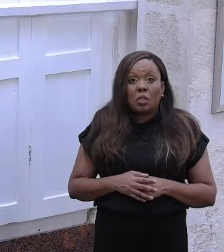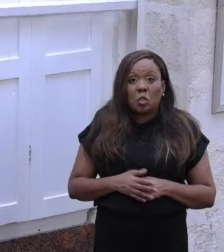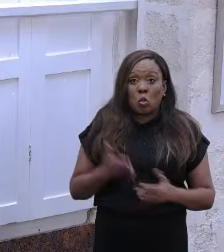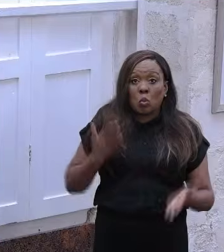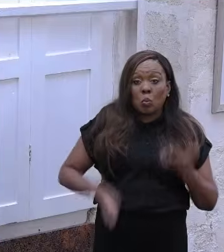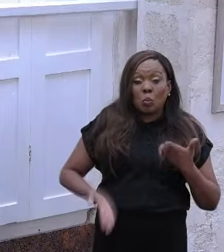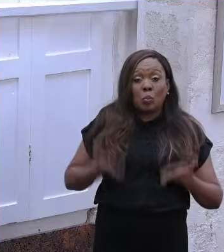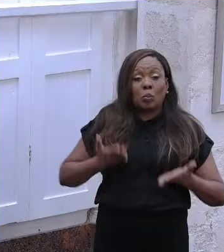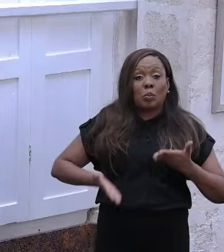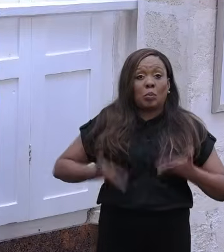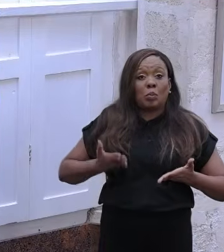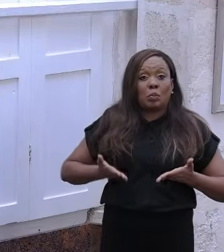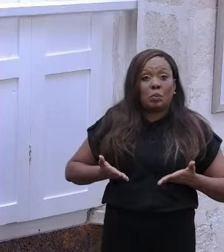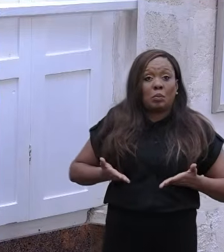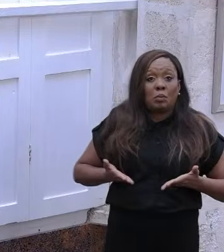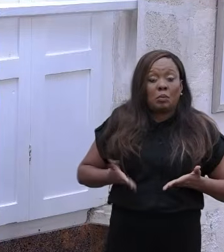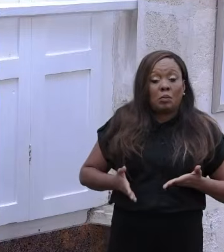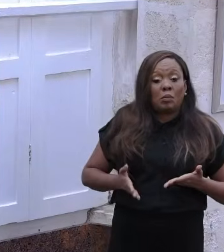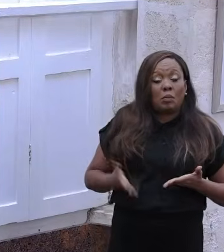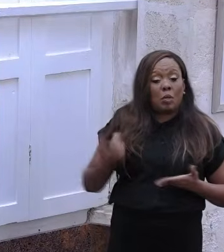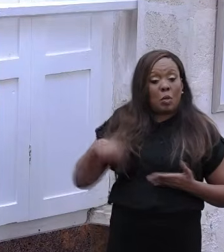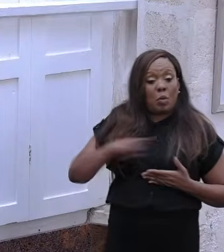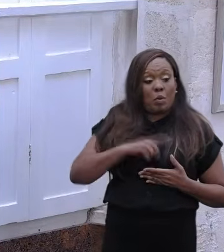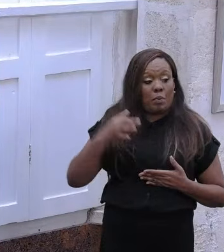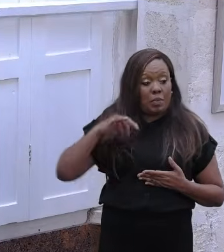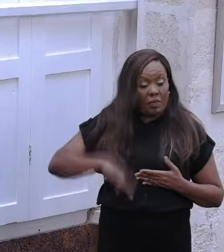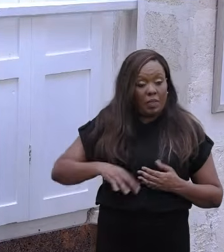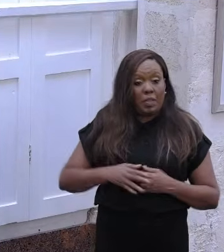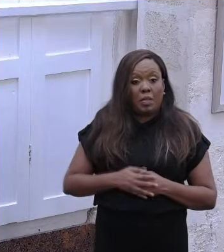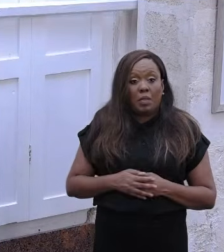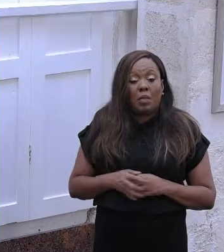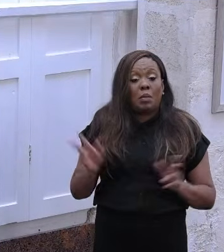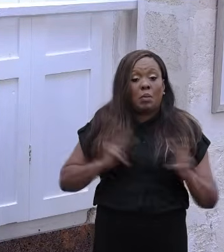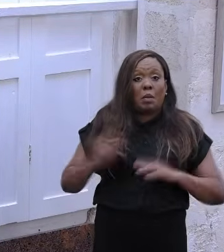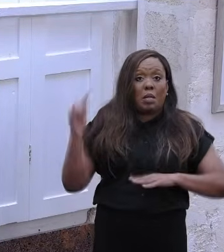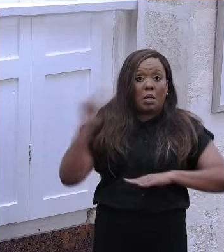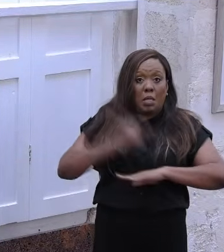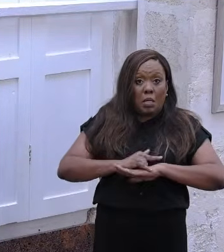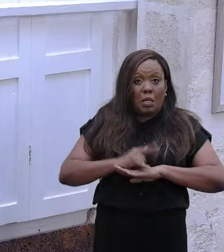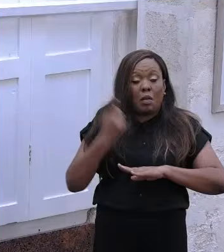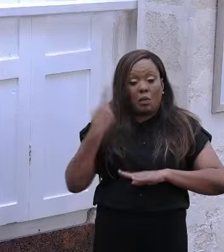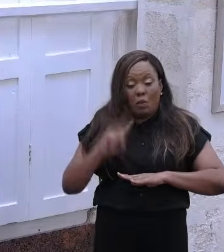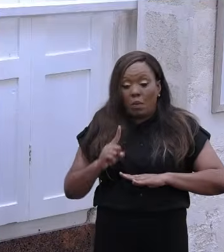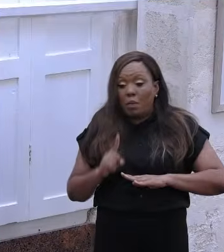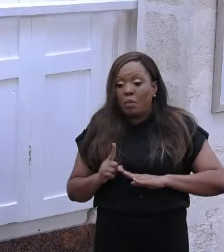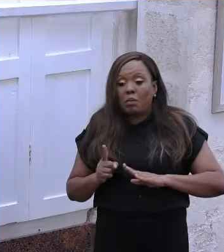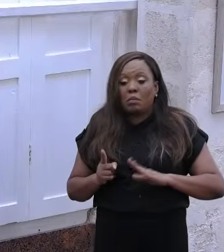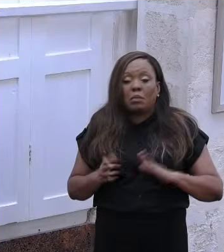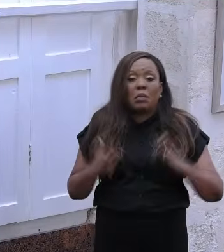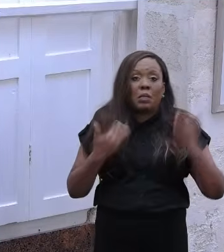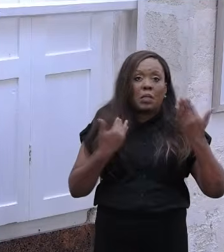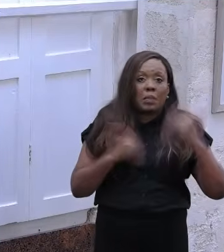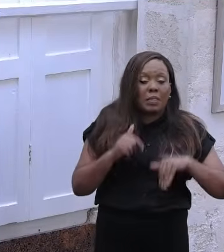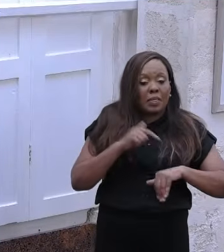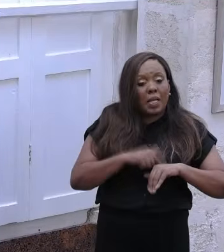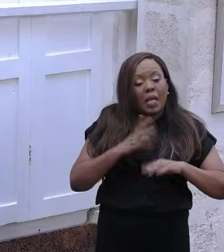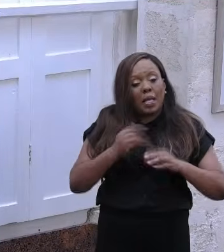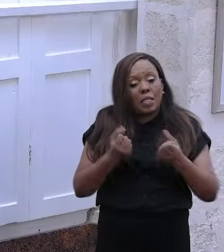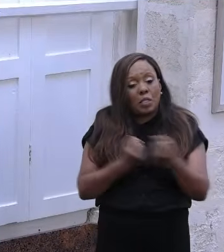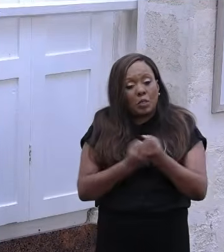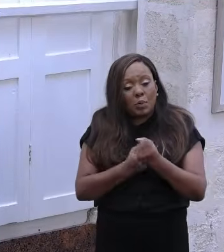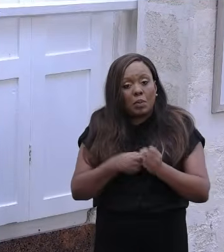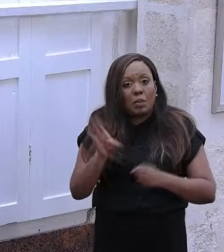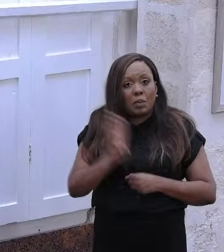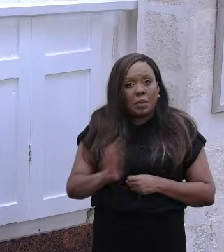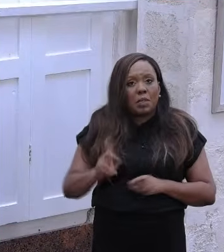and value from that, because they're committed to being here for a certain amount of time and committed to giving back. But once they become a citizen, then they're